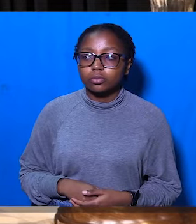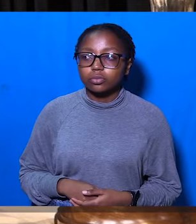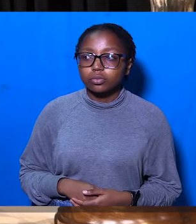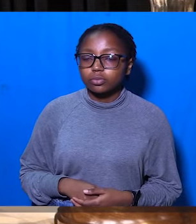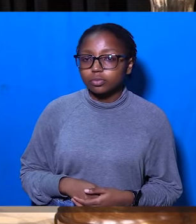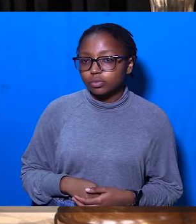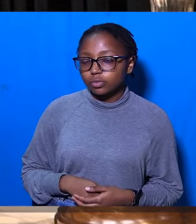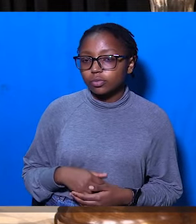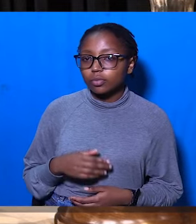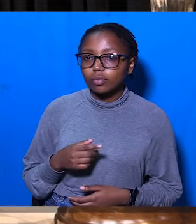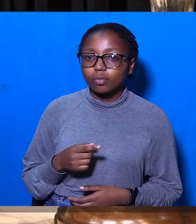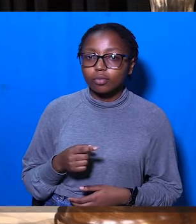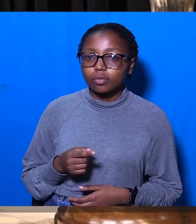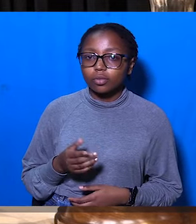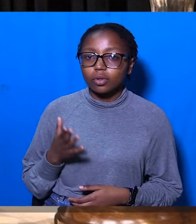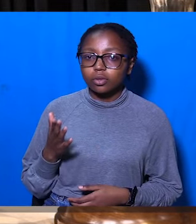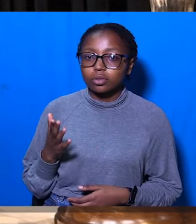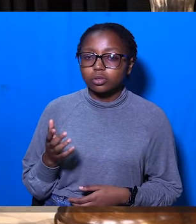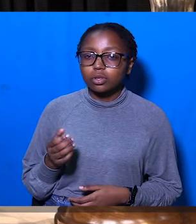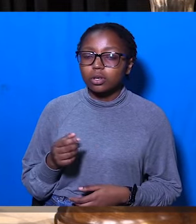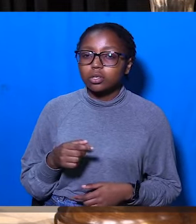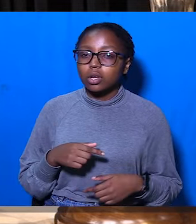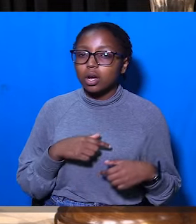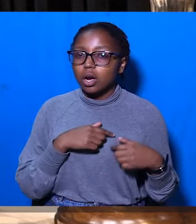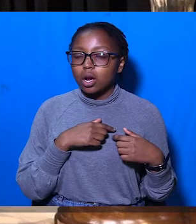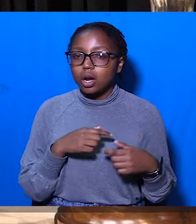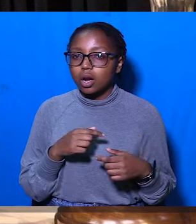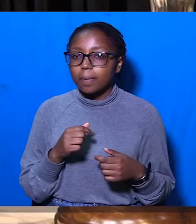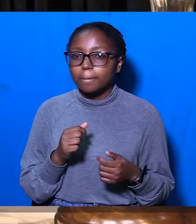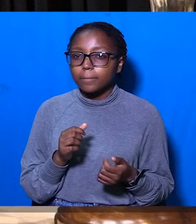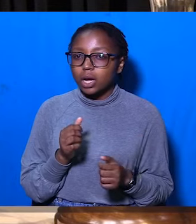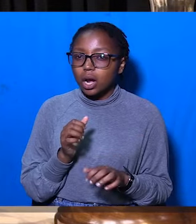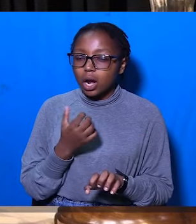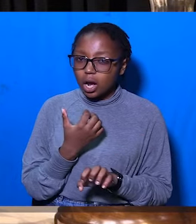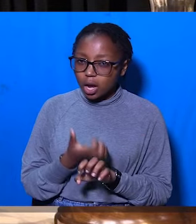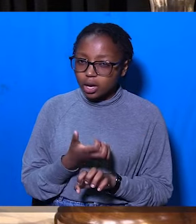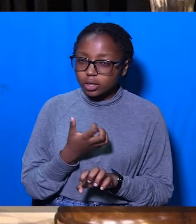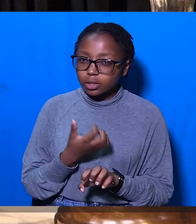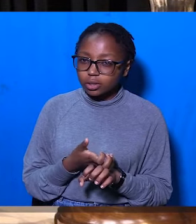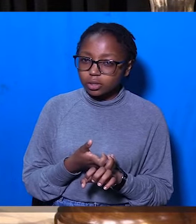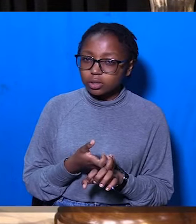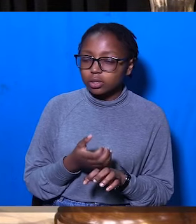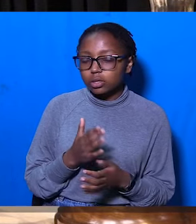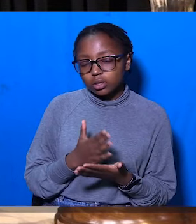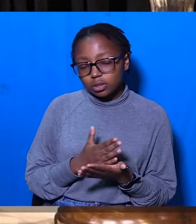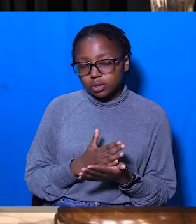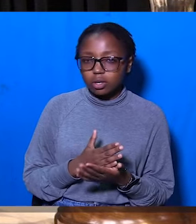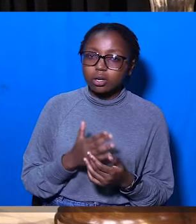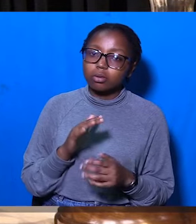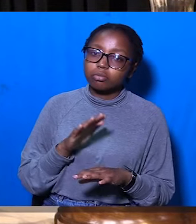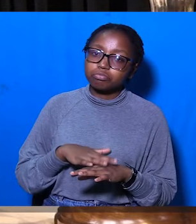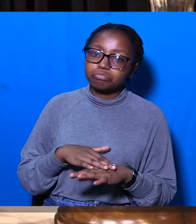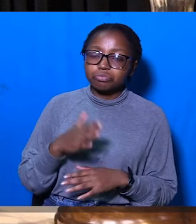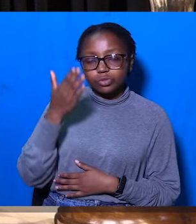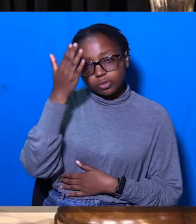revealing a partial hardening that has come upon Israel until the fullness of Gentiles has